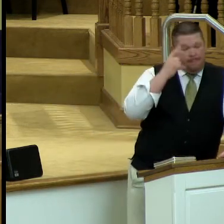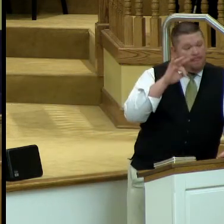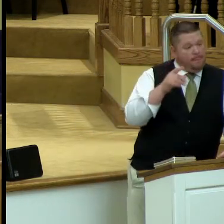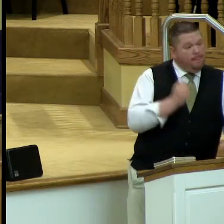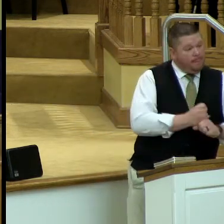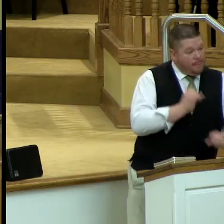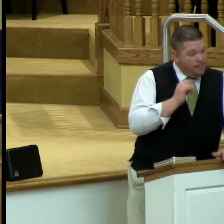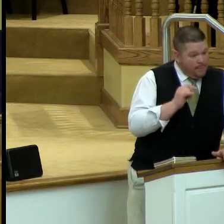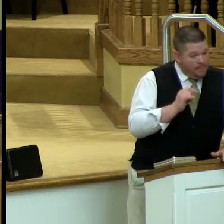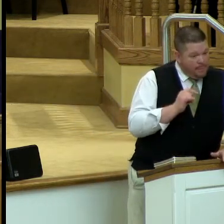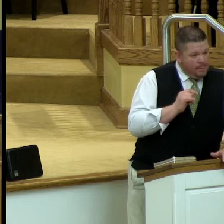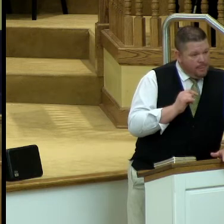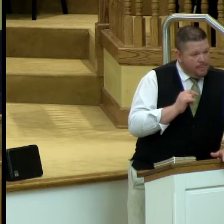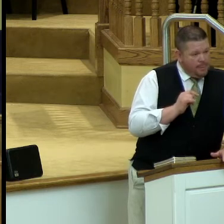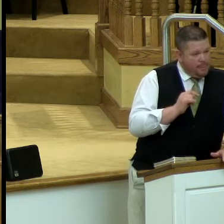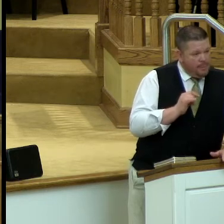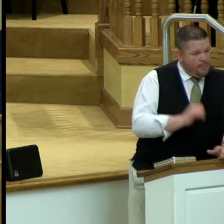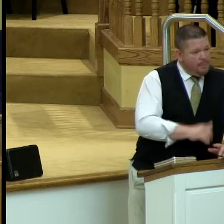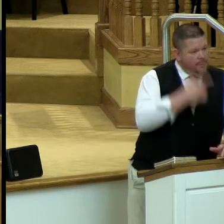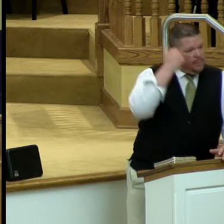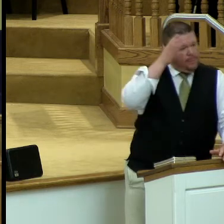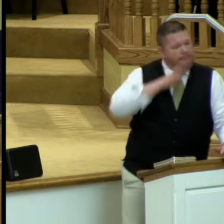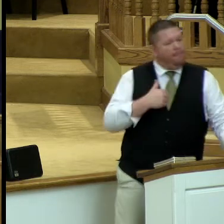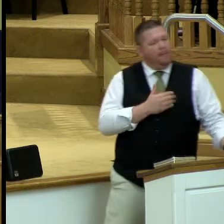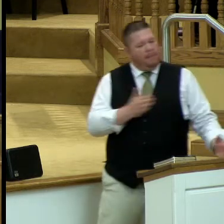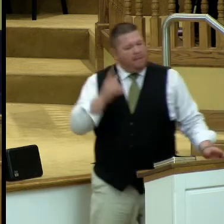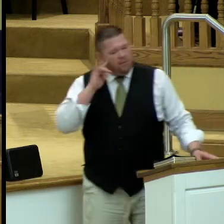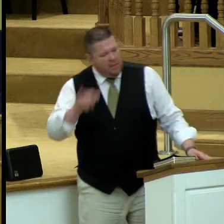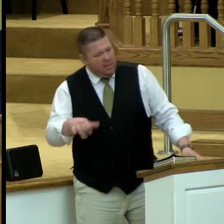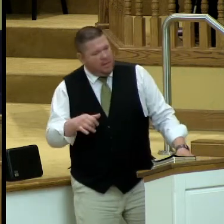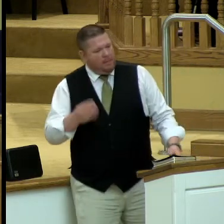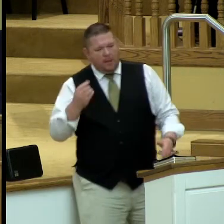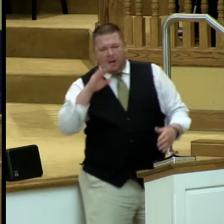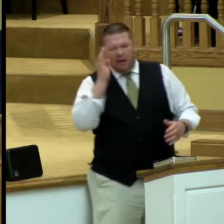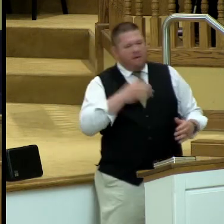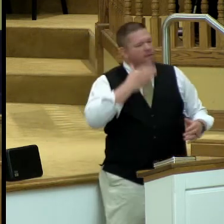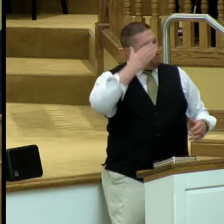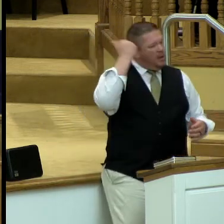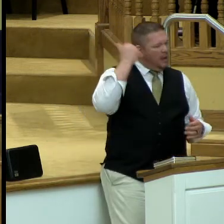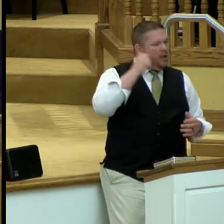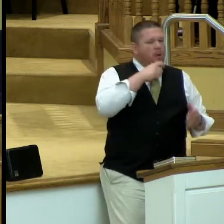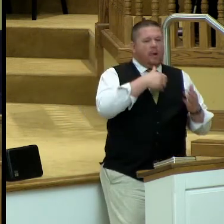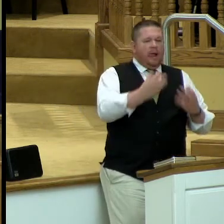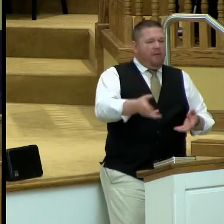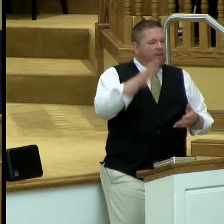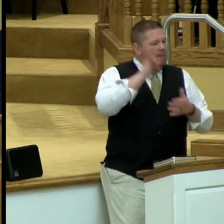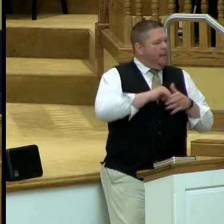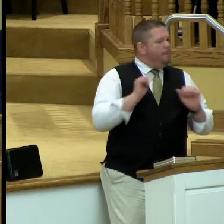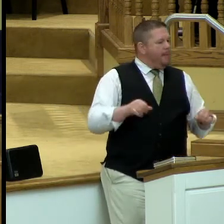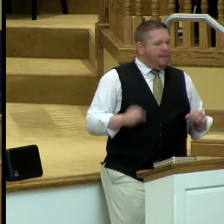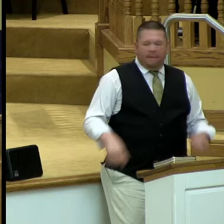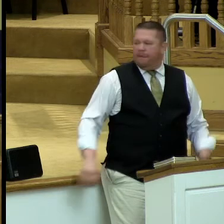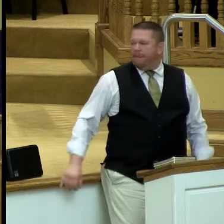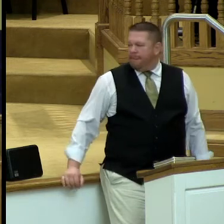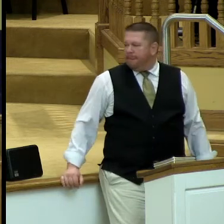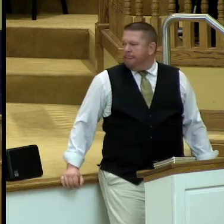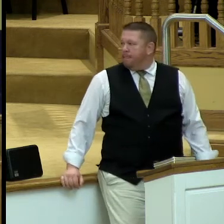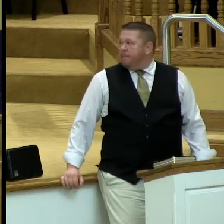understand, if you make it, that's because God's got a plan for that money. Never forget who gave you that ability.